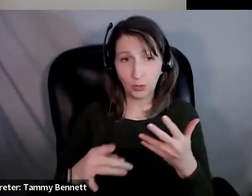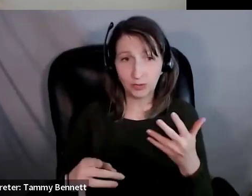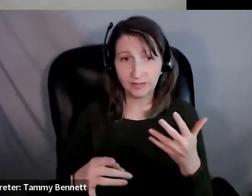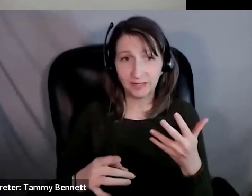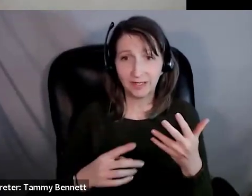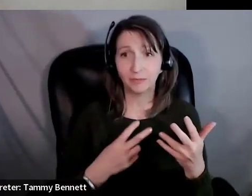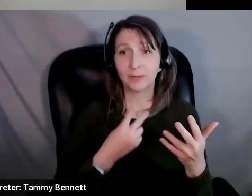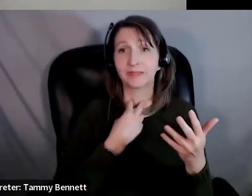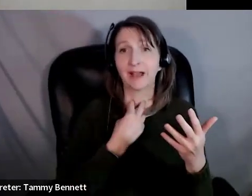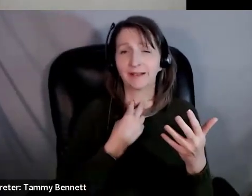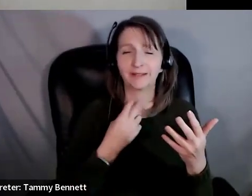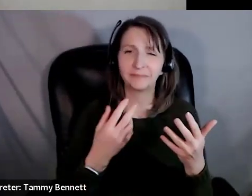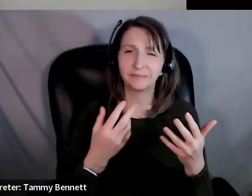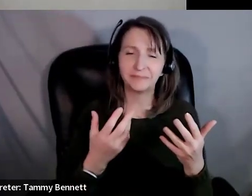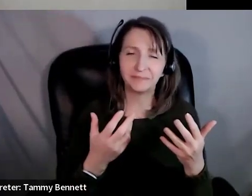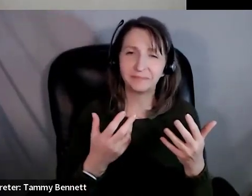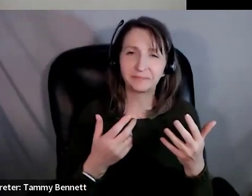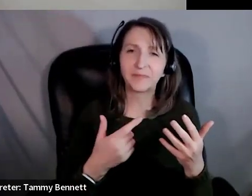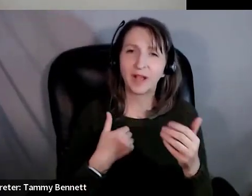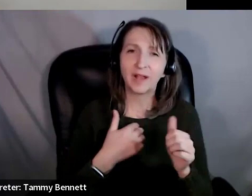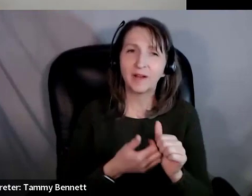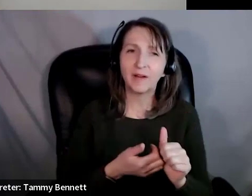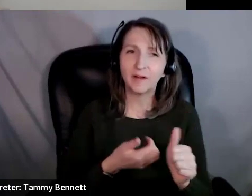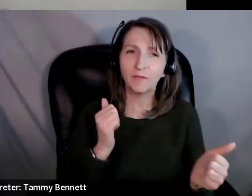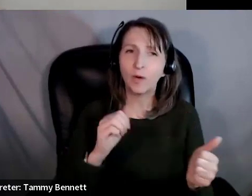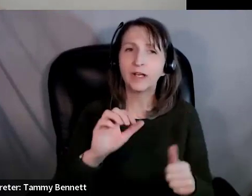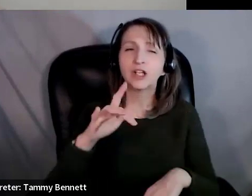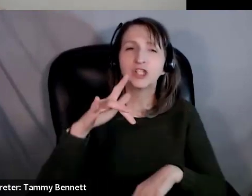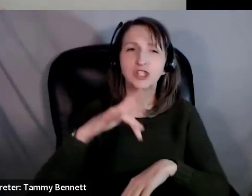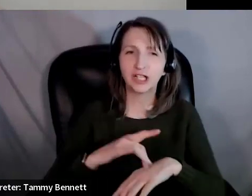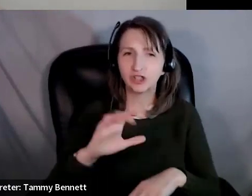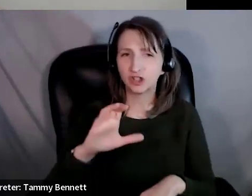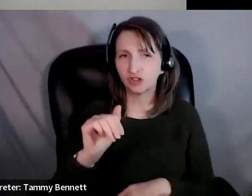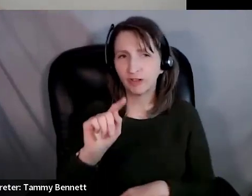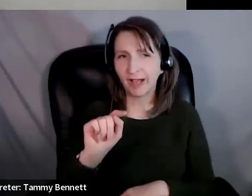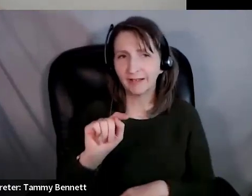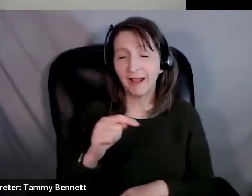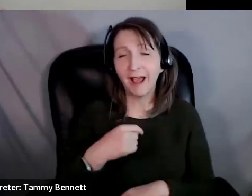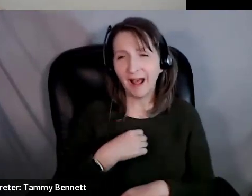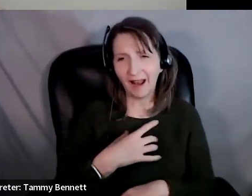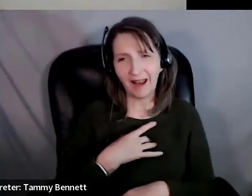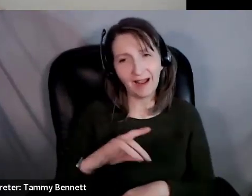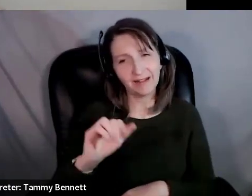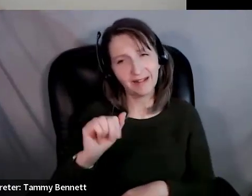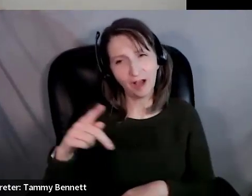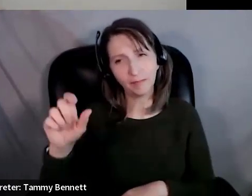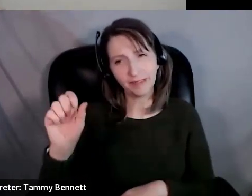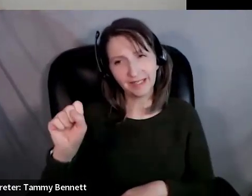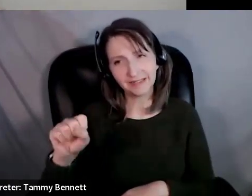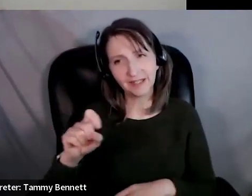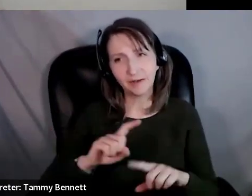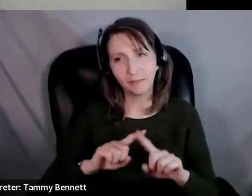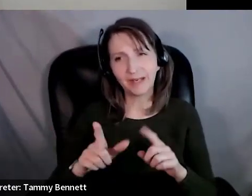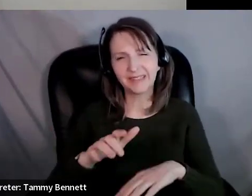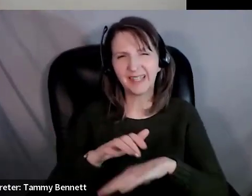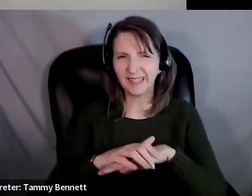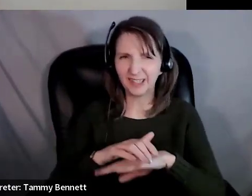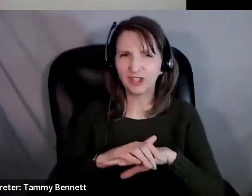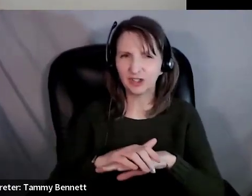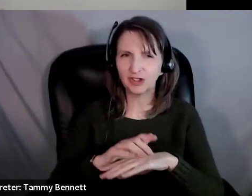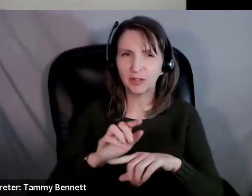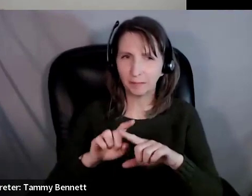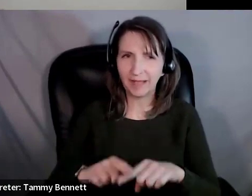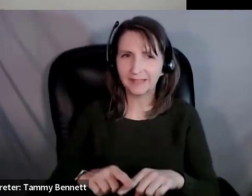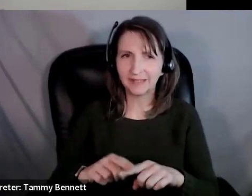this was hard. So, um, I do stay away from touch chat. I do love the app though. Um, I just, it is very English based and there